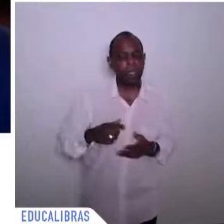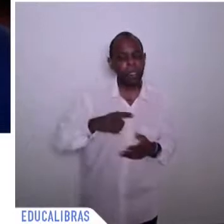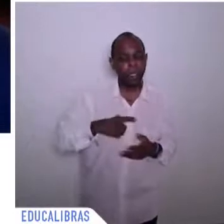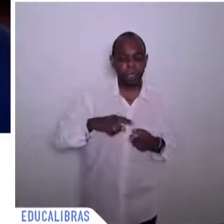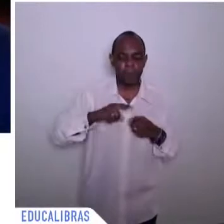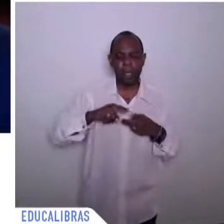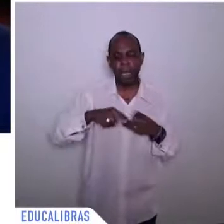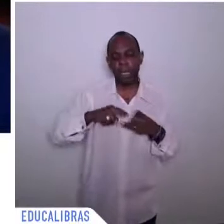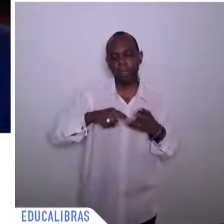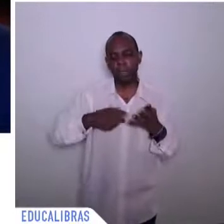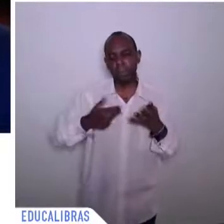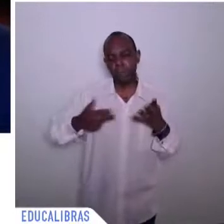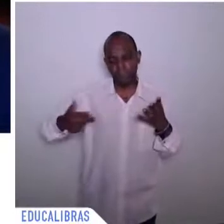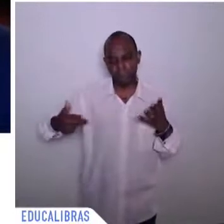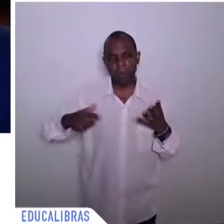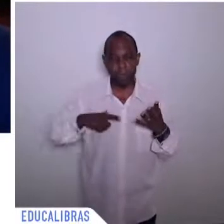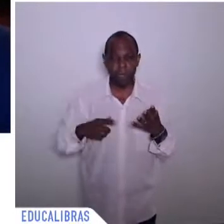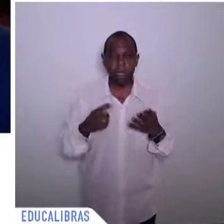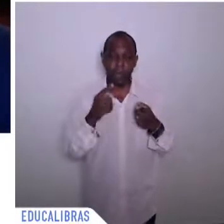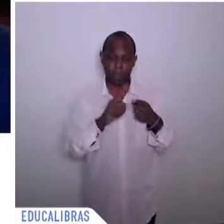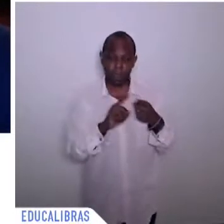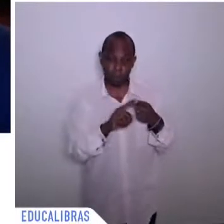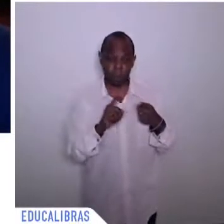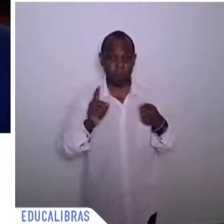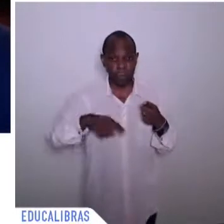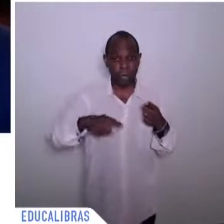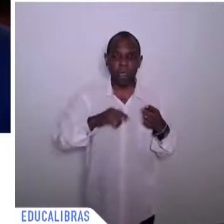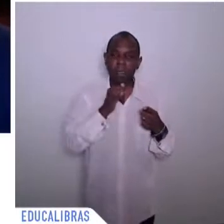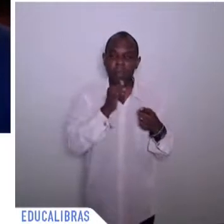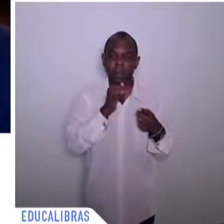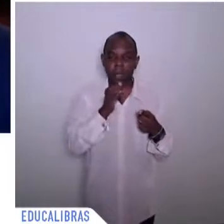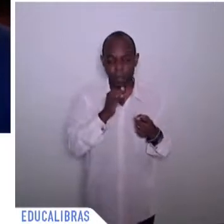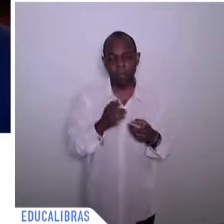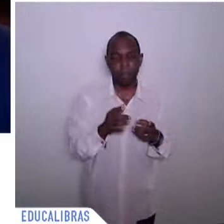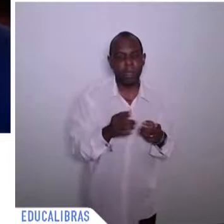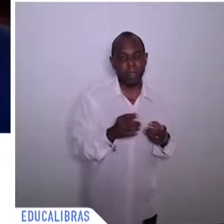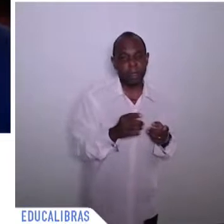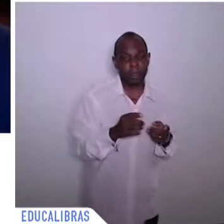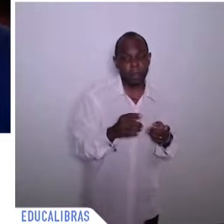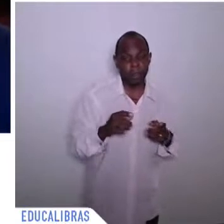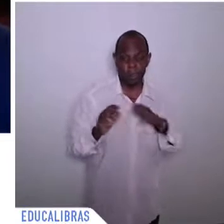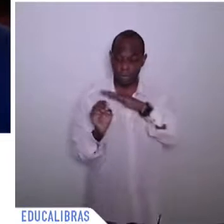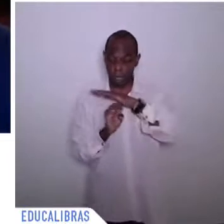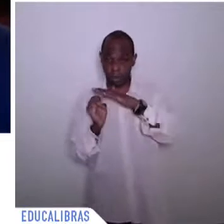There are three aspects that are really important. One is the prohibition of